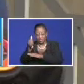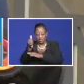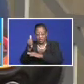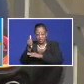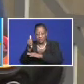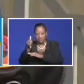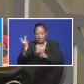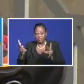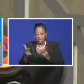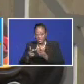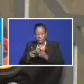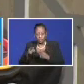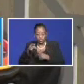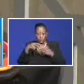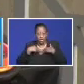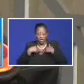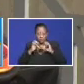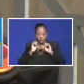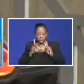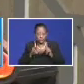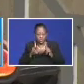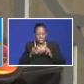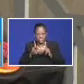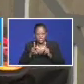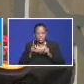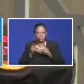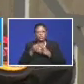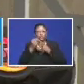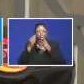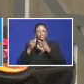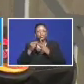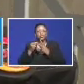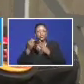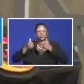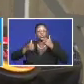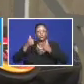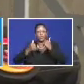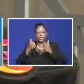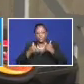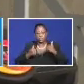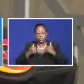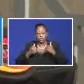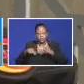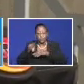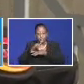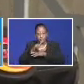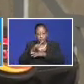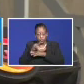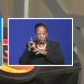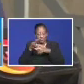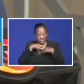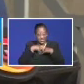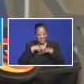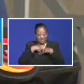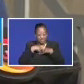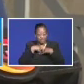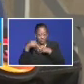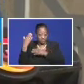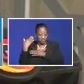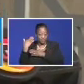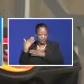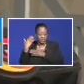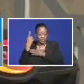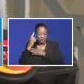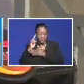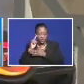I believe that there's an opportunity for you to be able to choose which vaccine it is that you would have received abroad. For